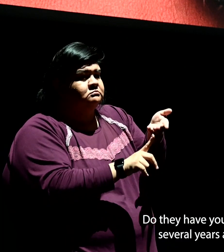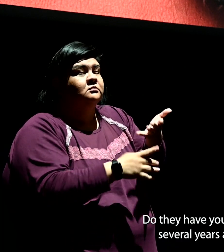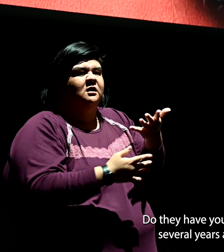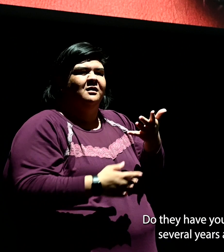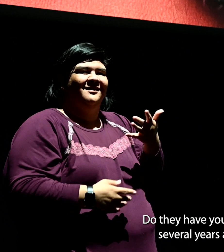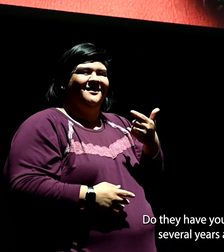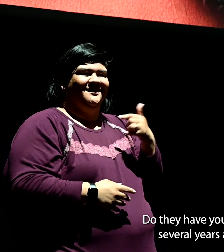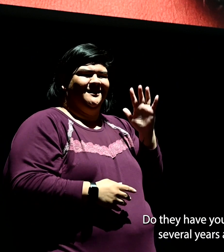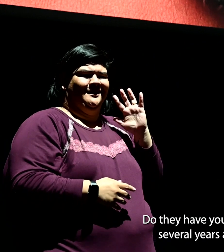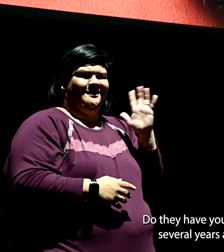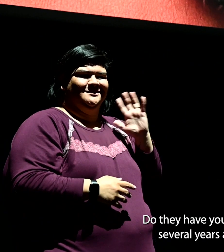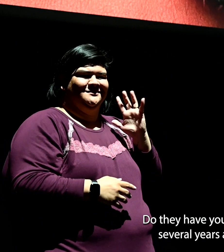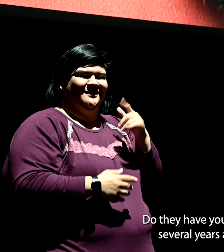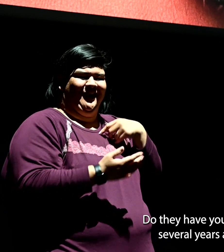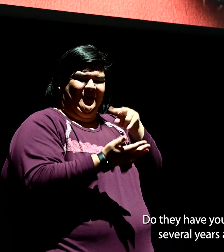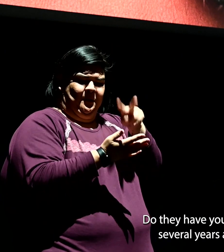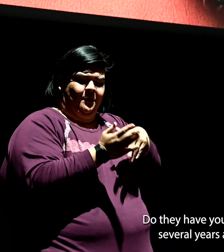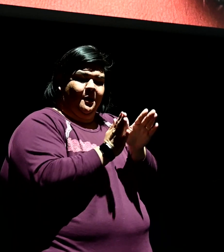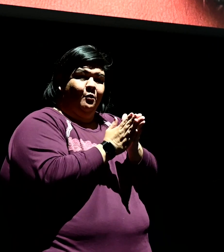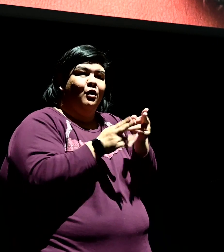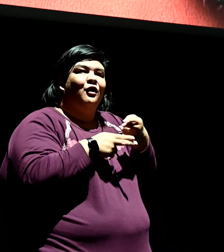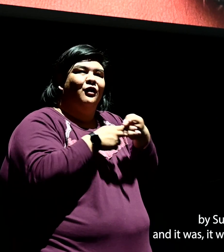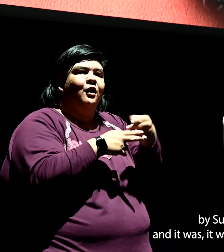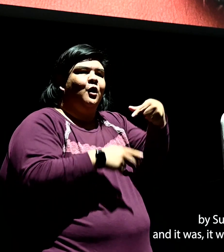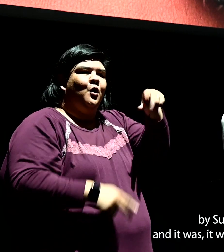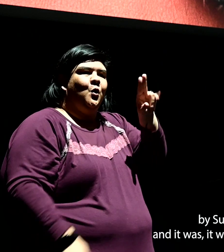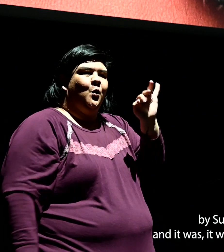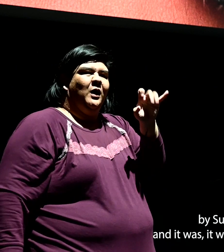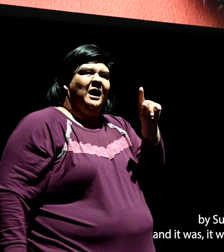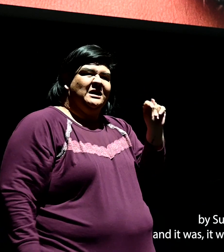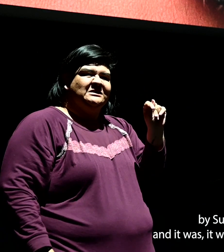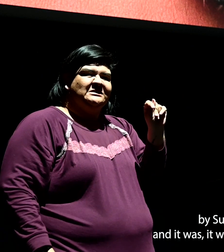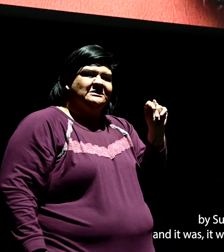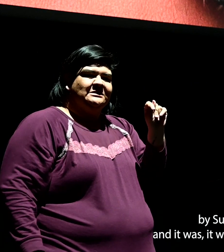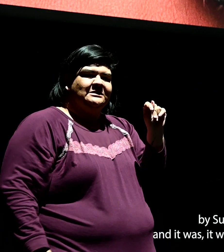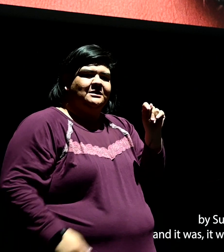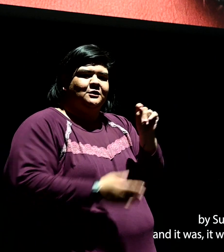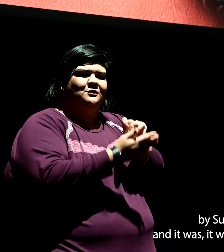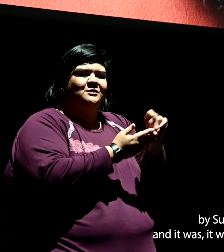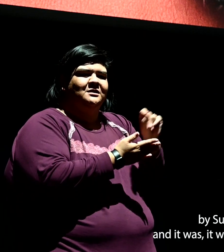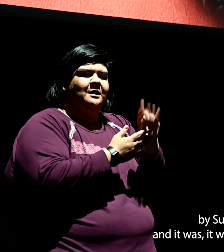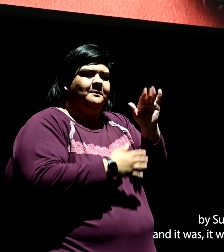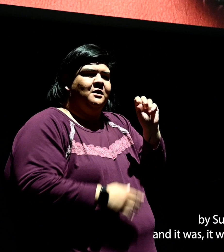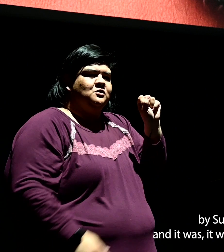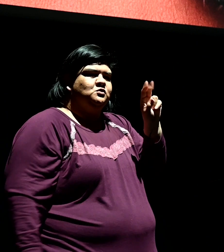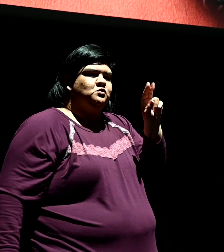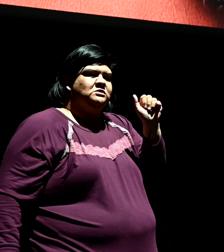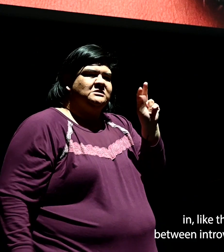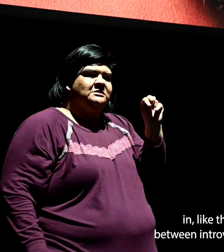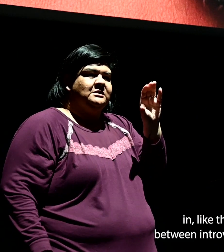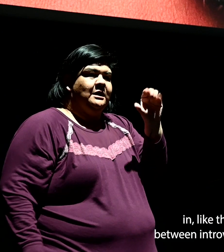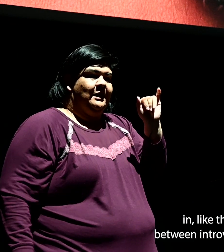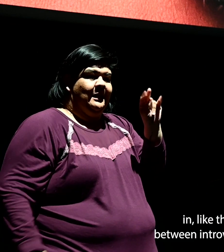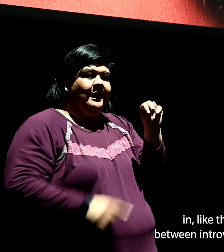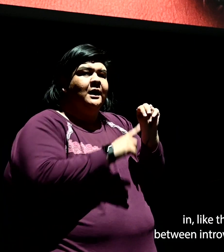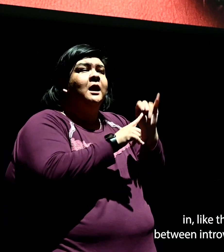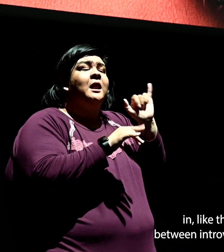read a book several years ago called Quiet by Susan Cain, and it was really explained